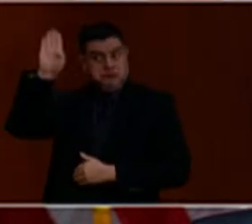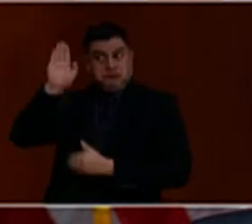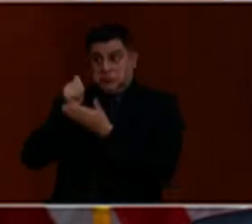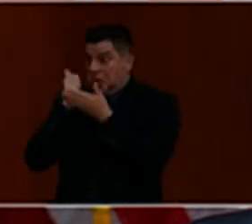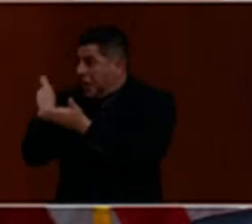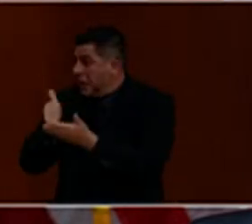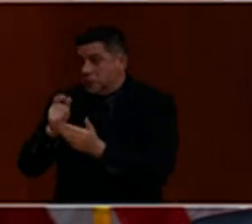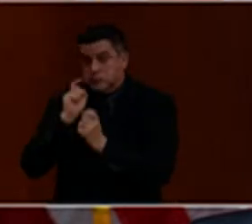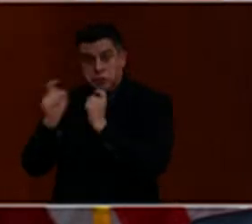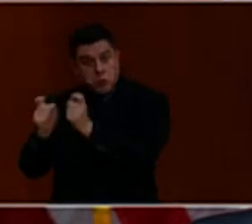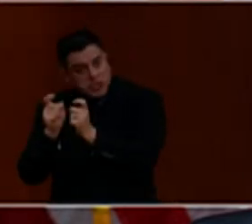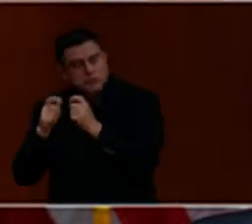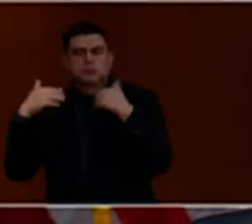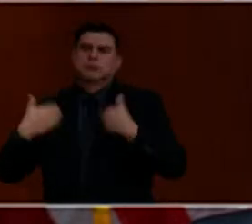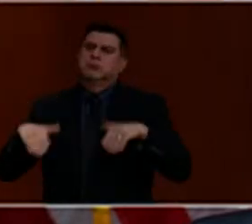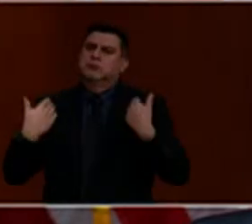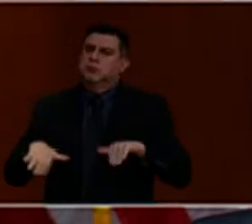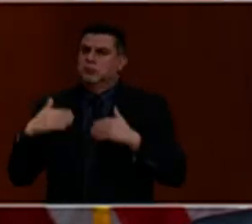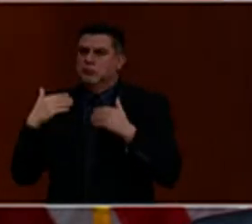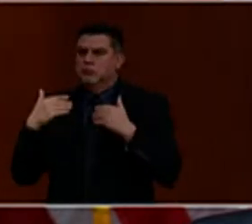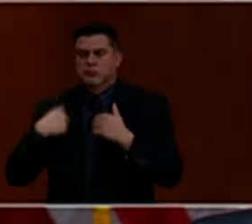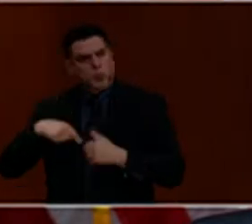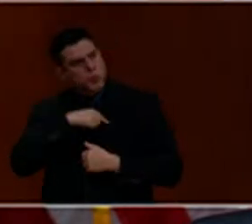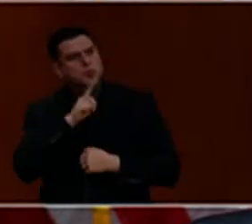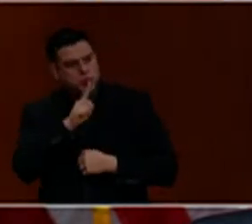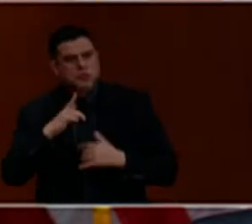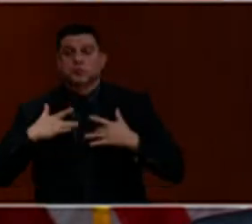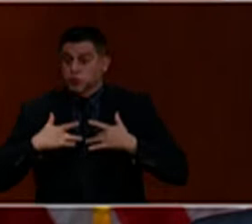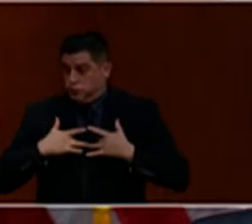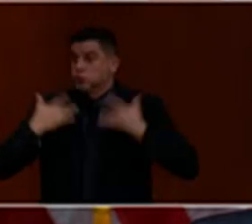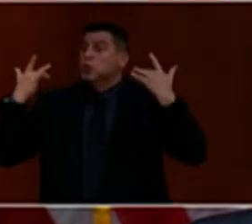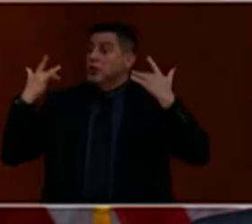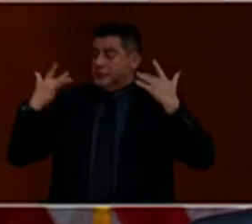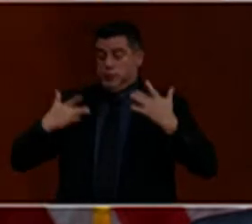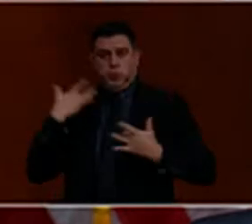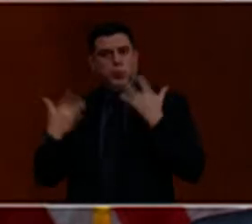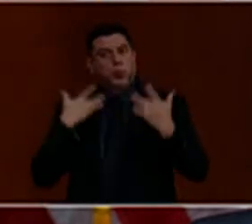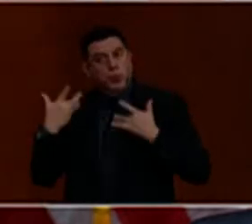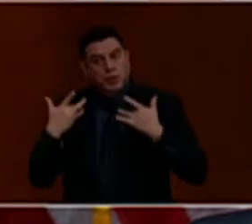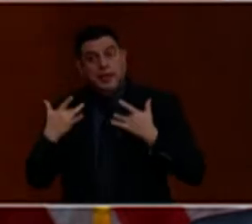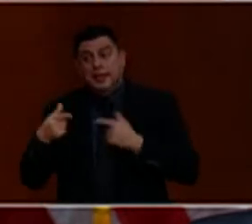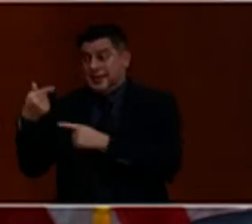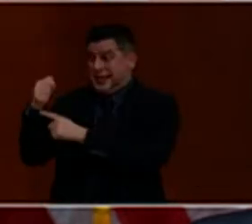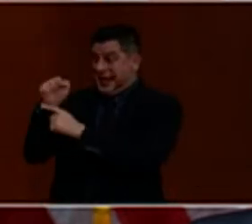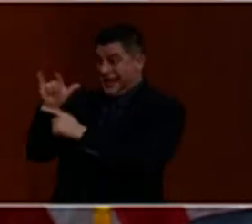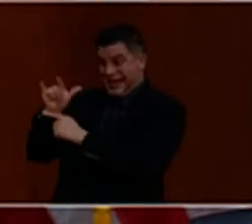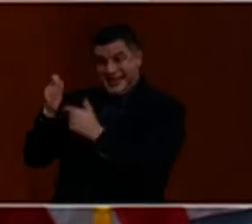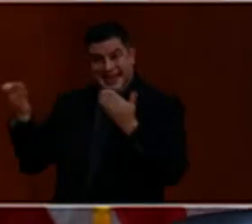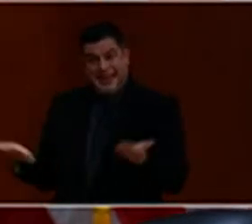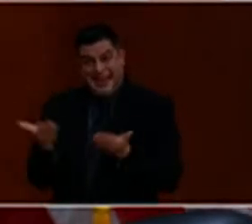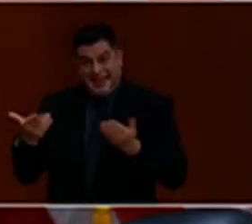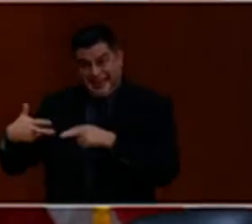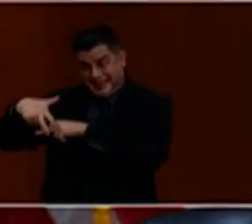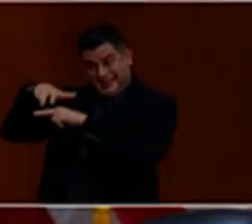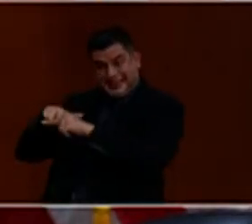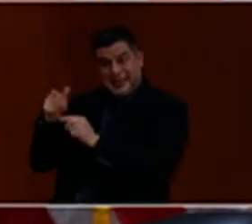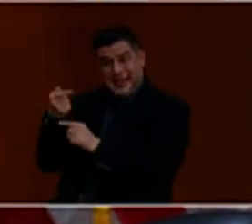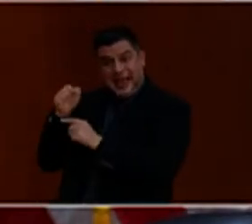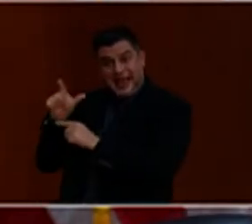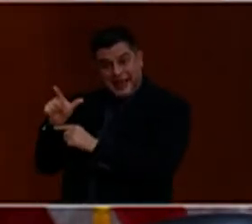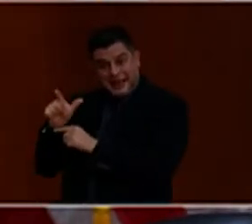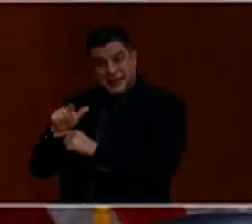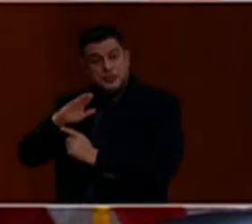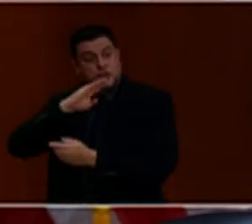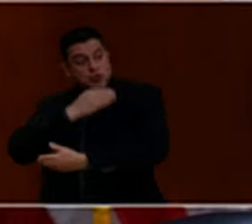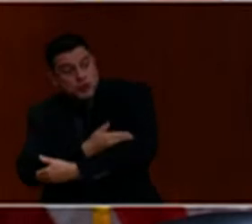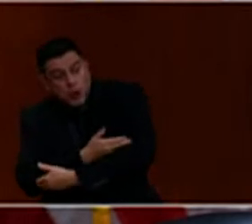to have Gail here, to have her daughter and son-in-law are here. So Gail, why don't you